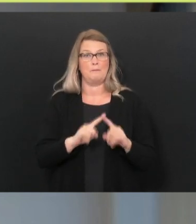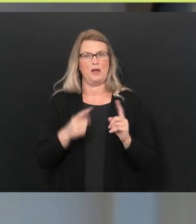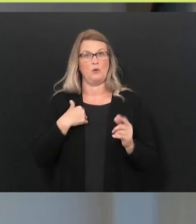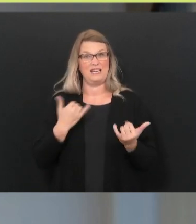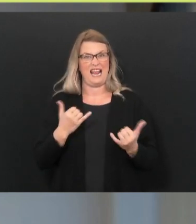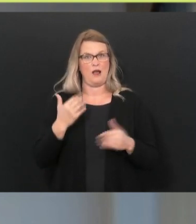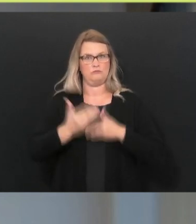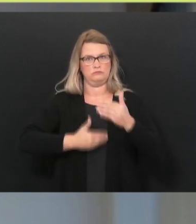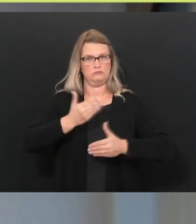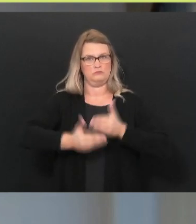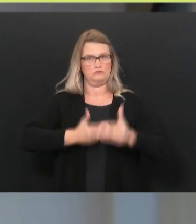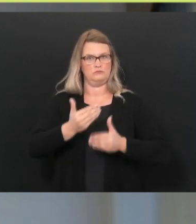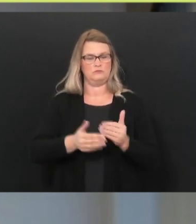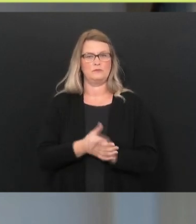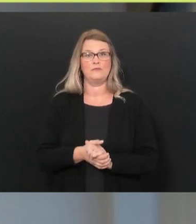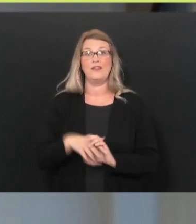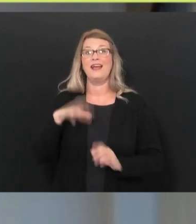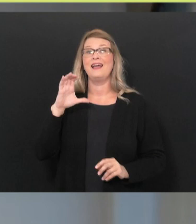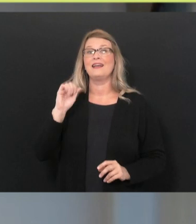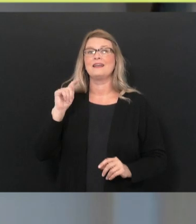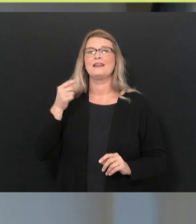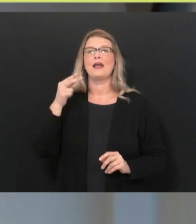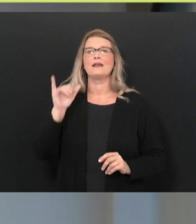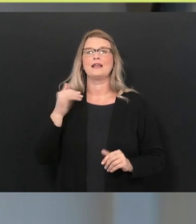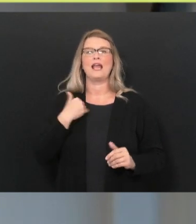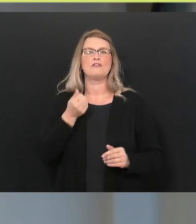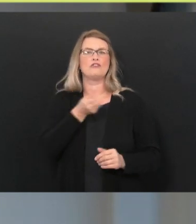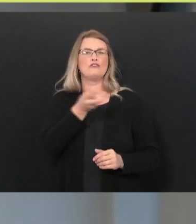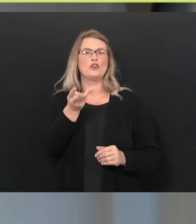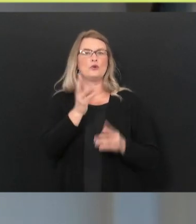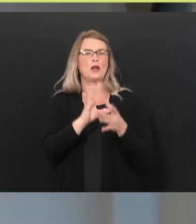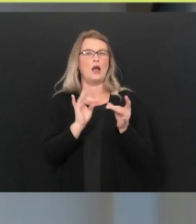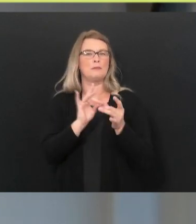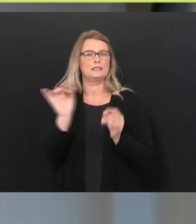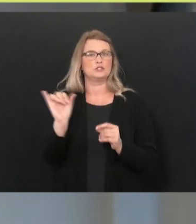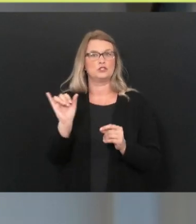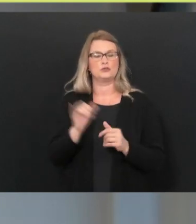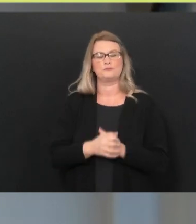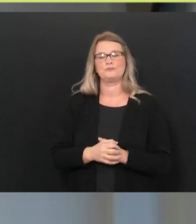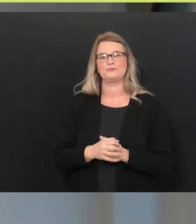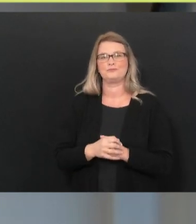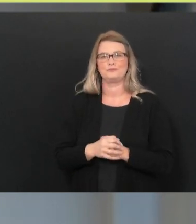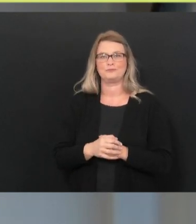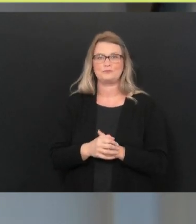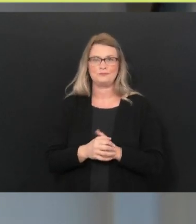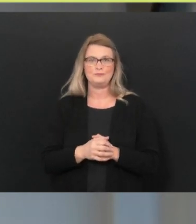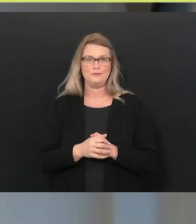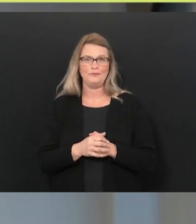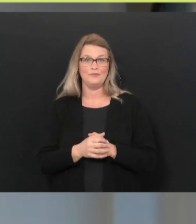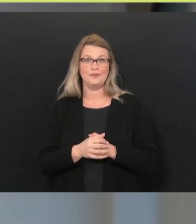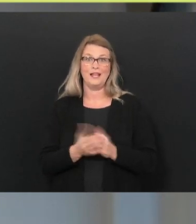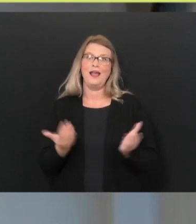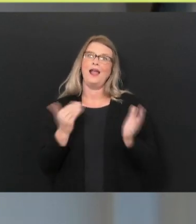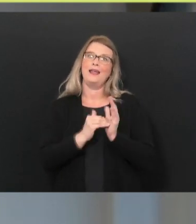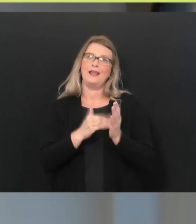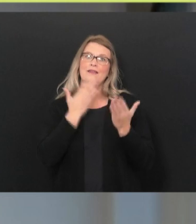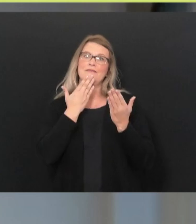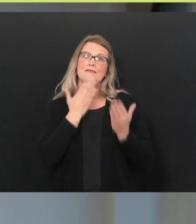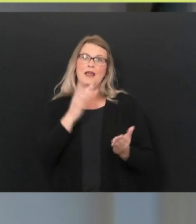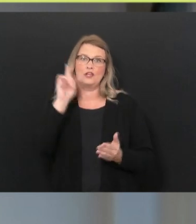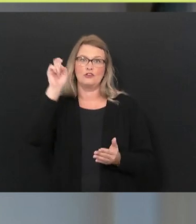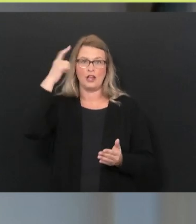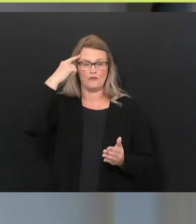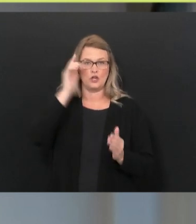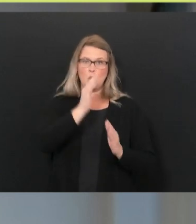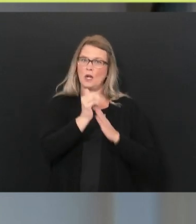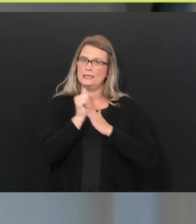now. Kathy has a couple of comments based upon this as well. Sure. And just again, thank you to the governor for his leadership in